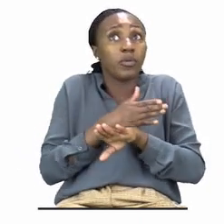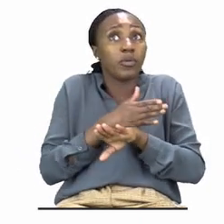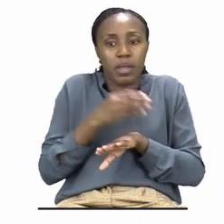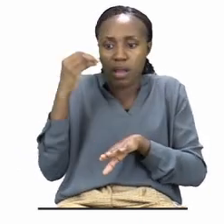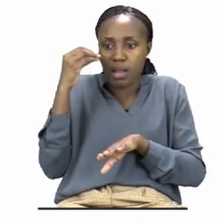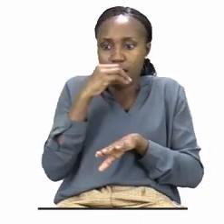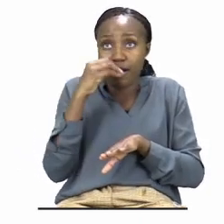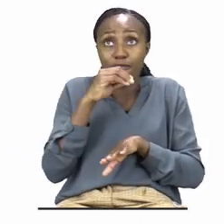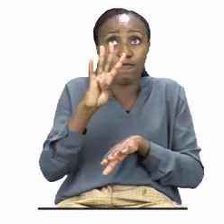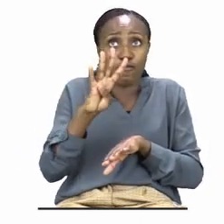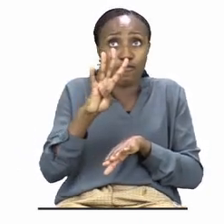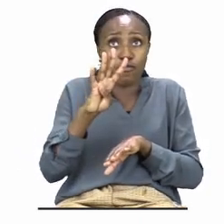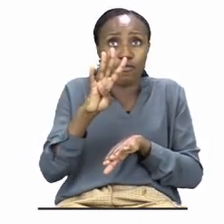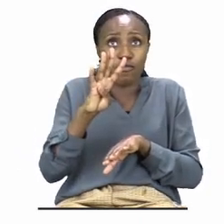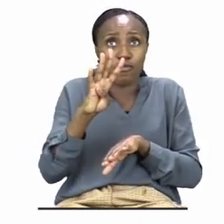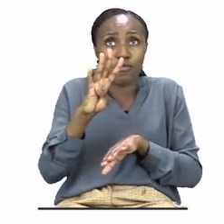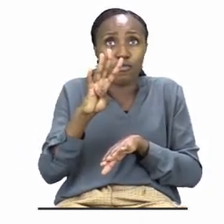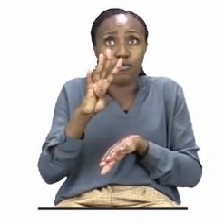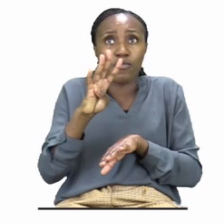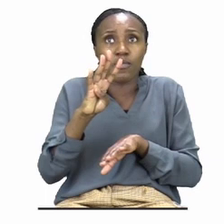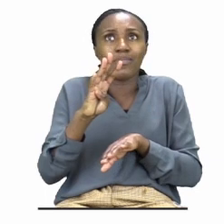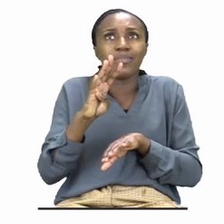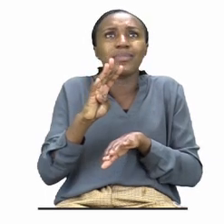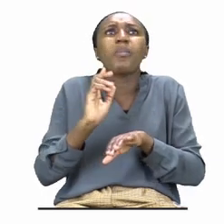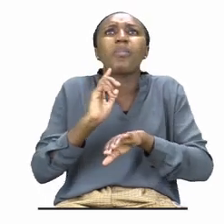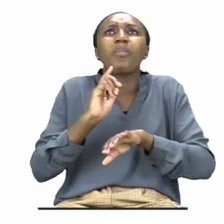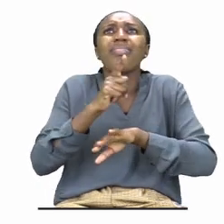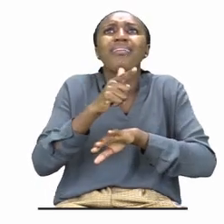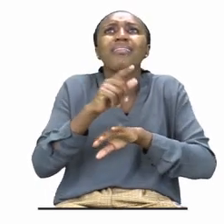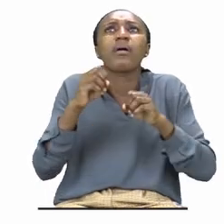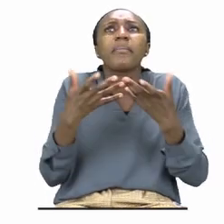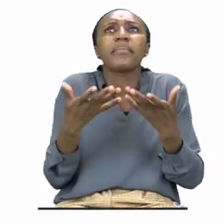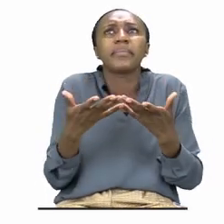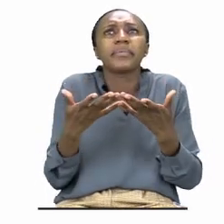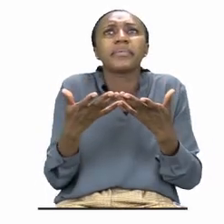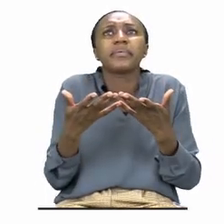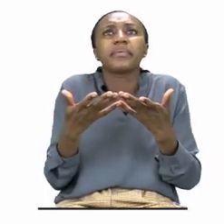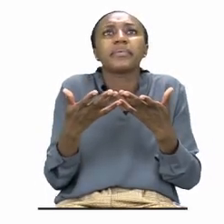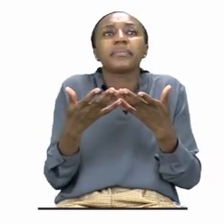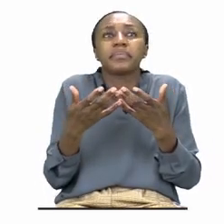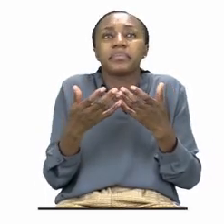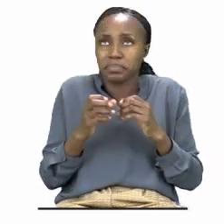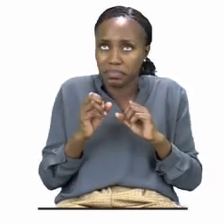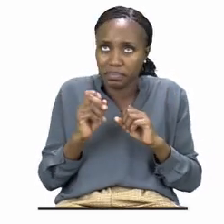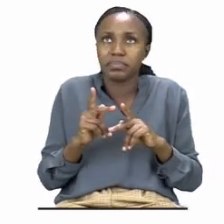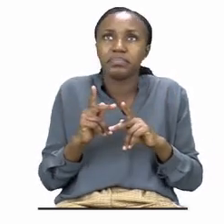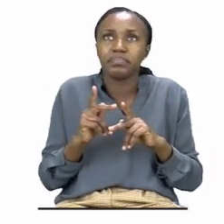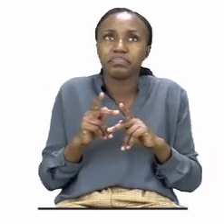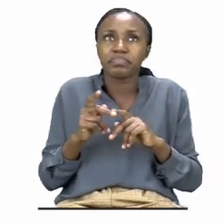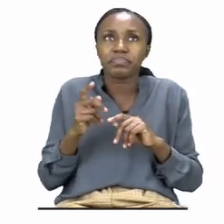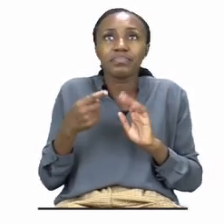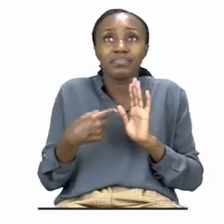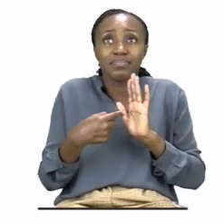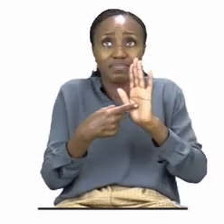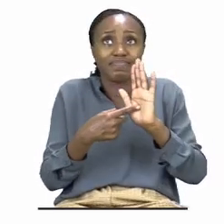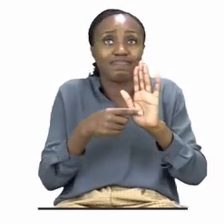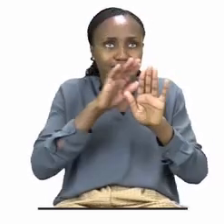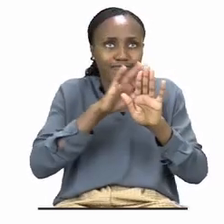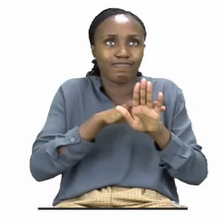home. How many are left? All right, now on the board I wrote the